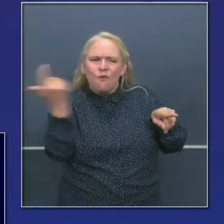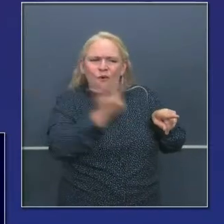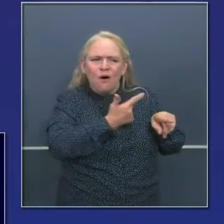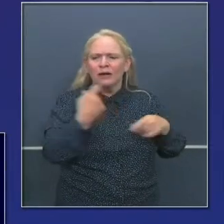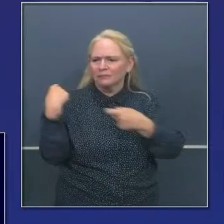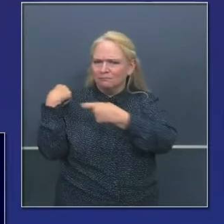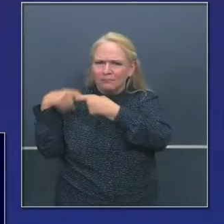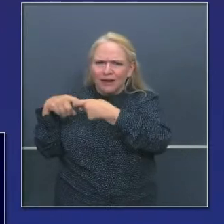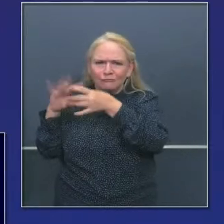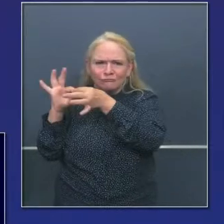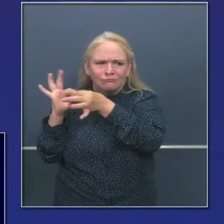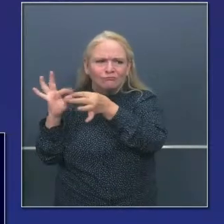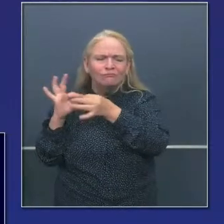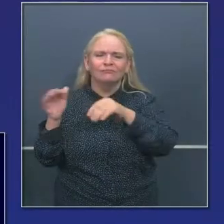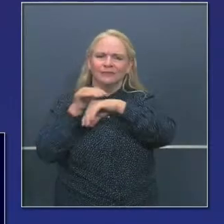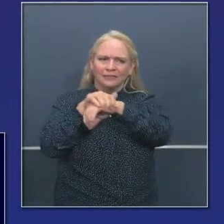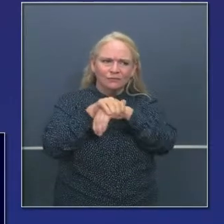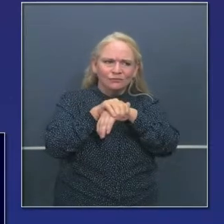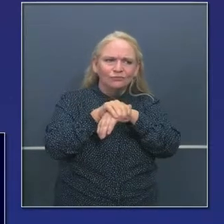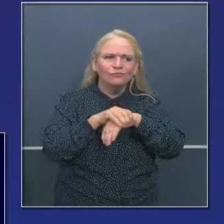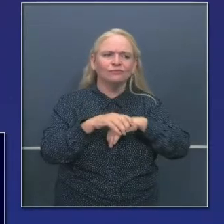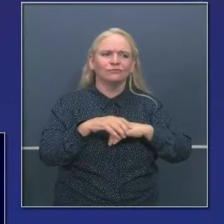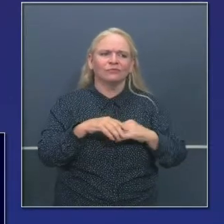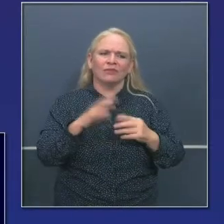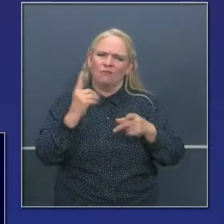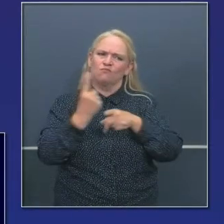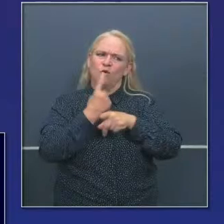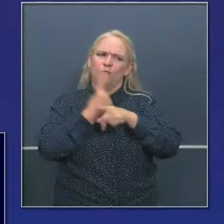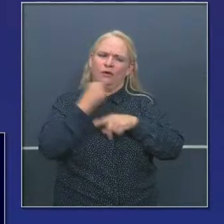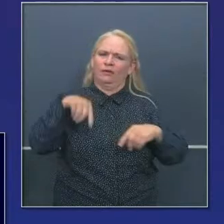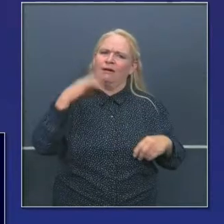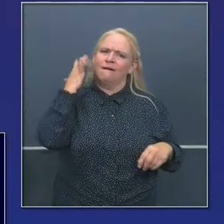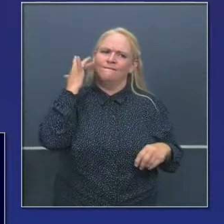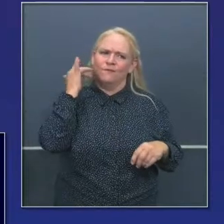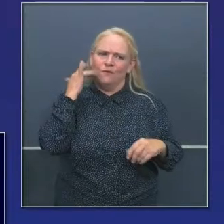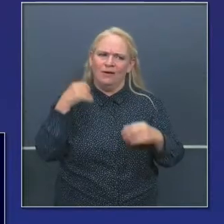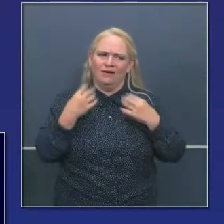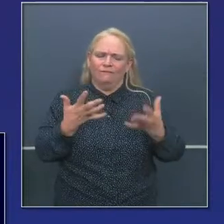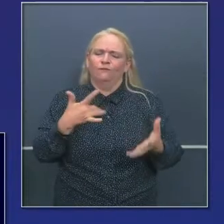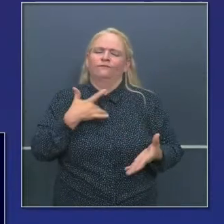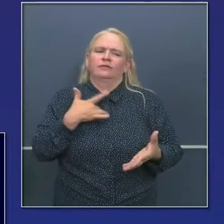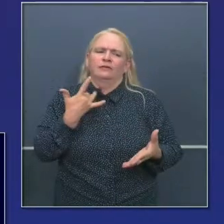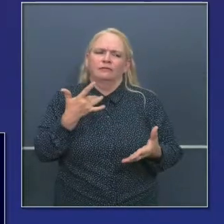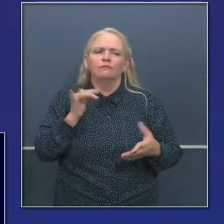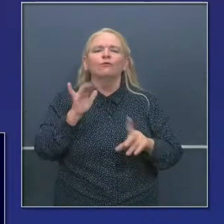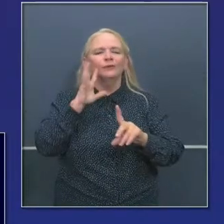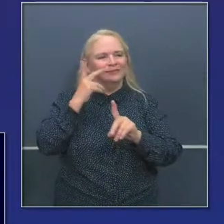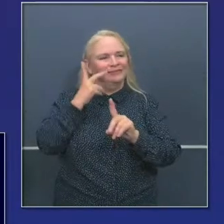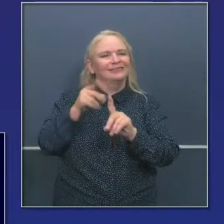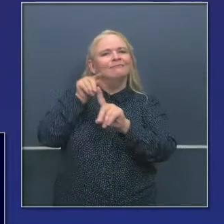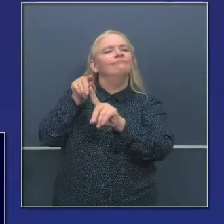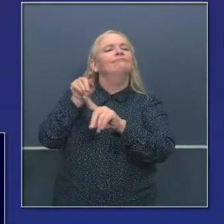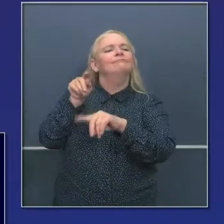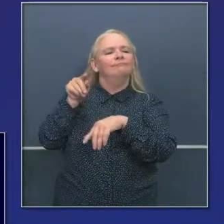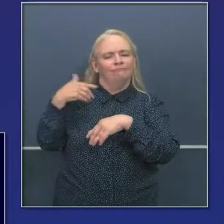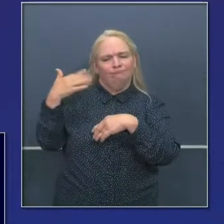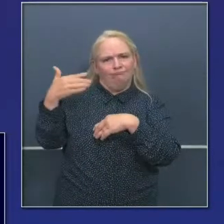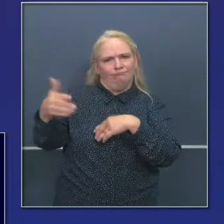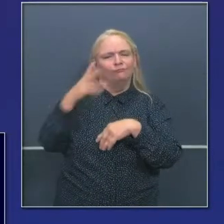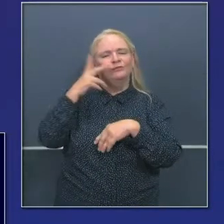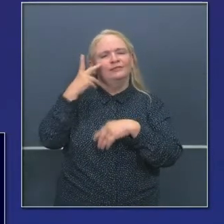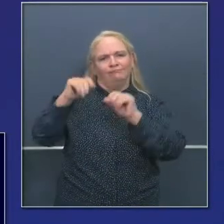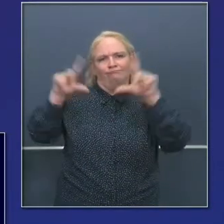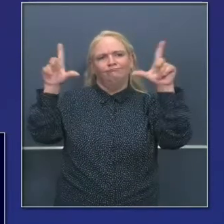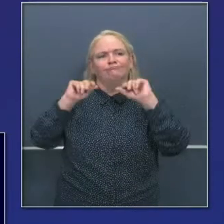is absolutely appropriate in the state of California. It gives you a sense of what you'll start seeing out there. Accordingly, we have now